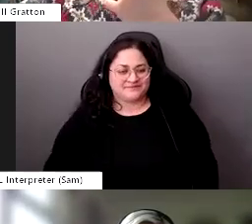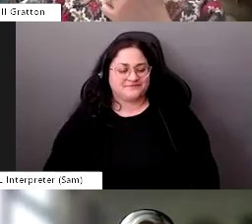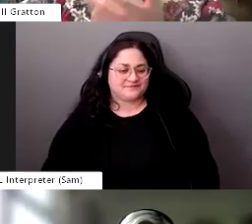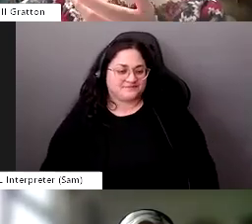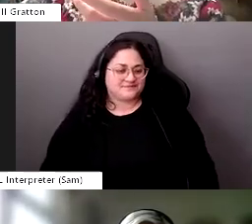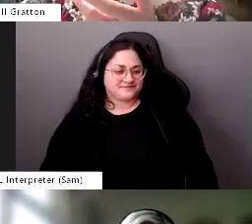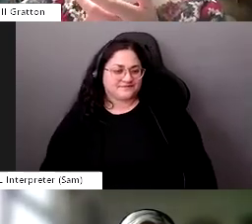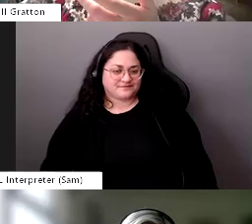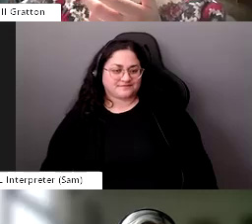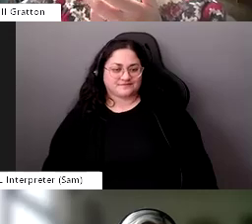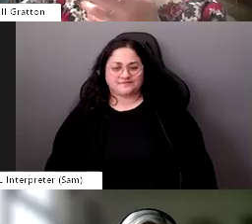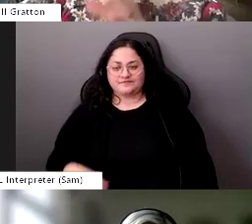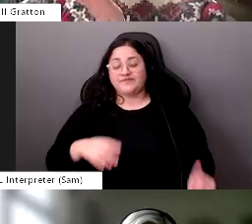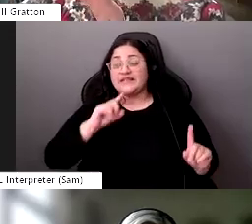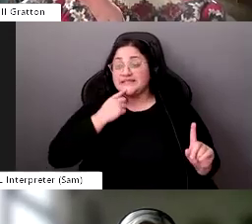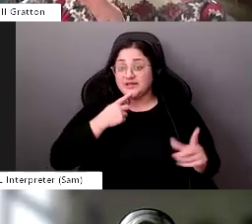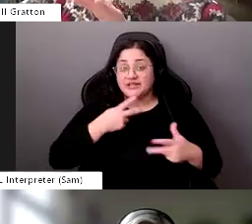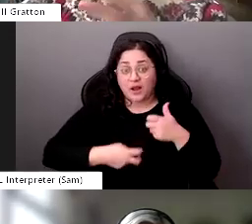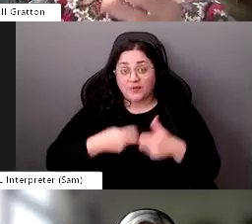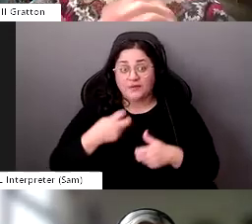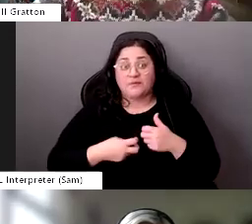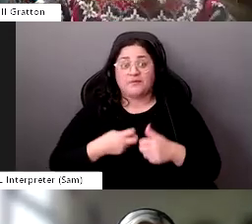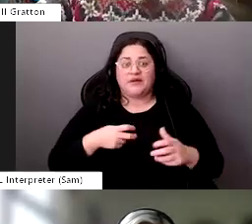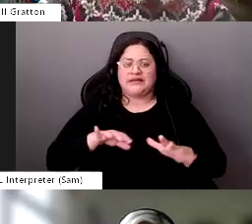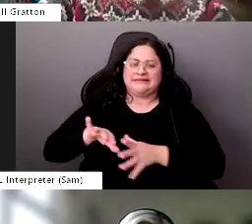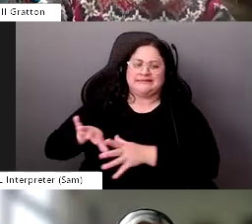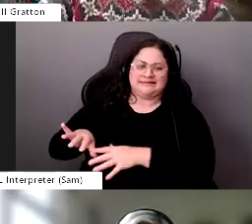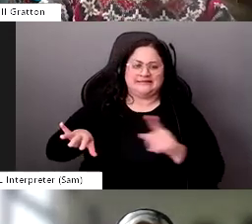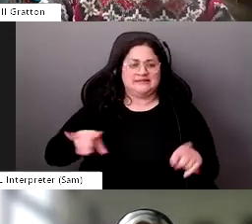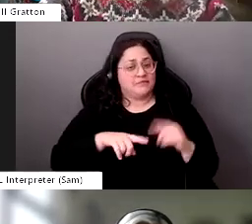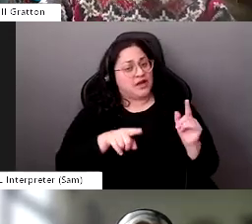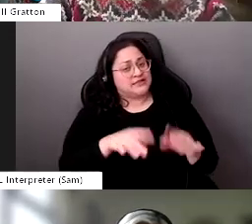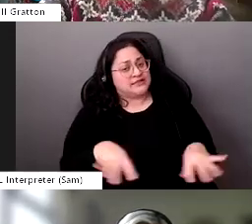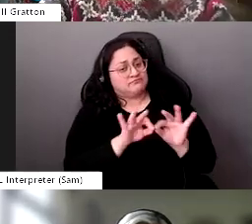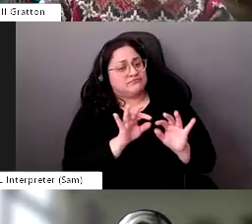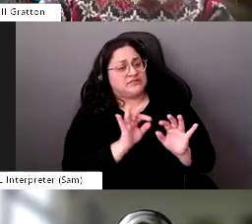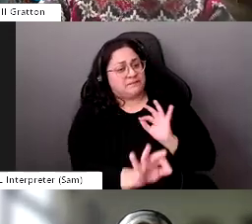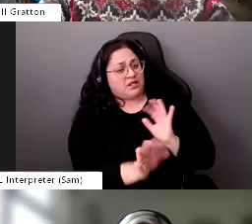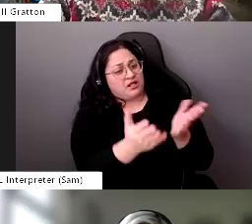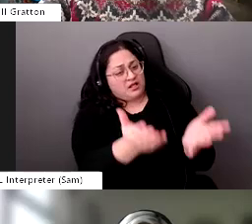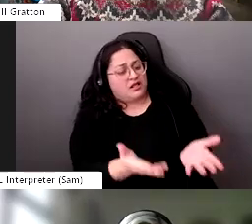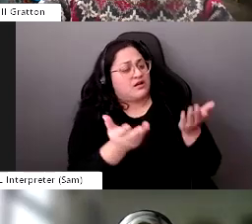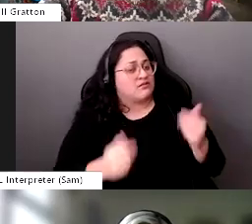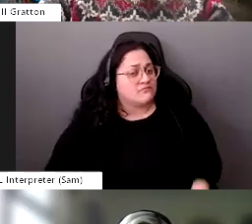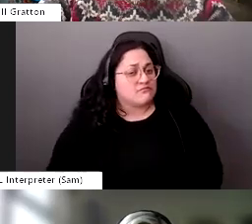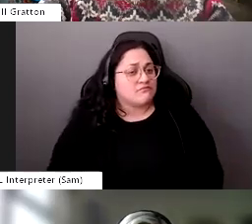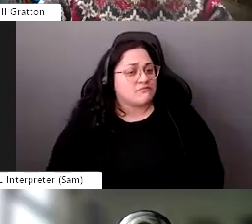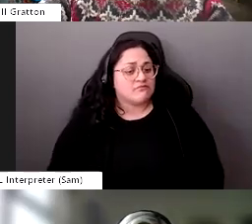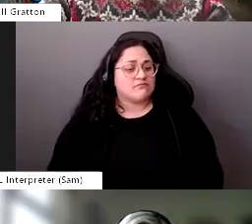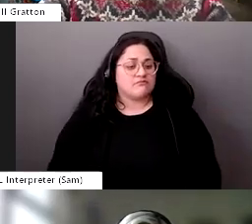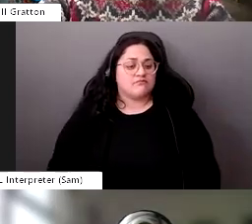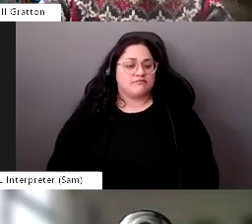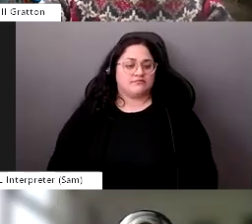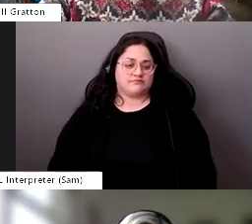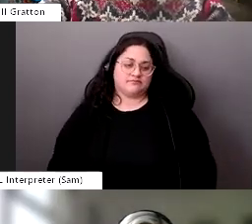So because it's not a major problem, it's pretty straightforward. But if I said I have a pain